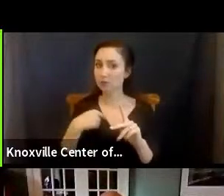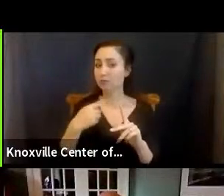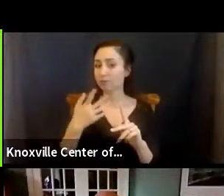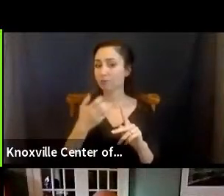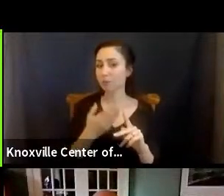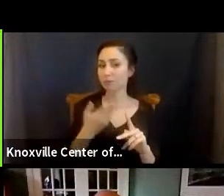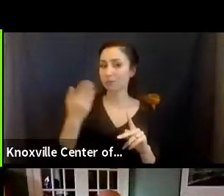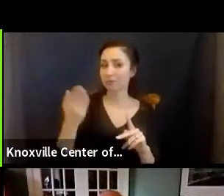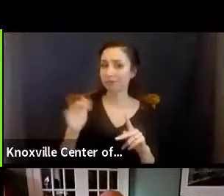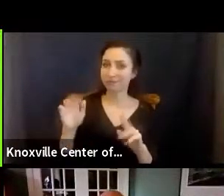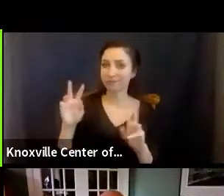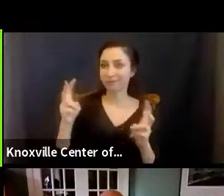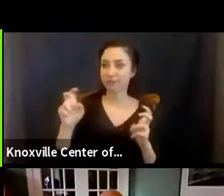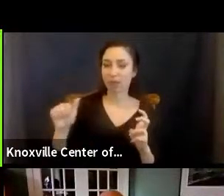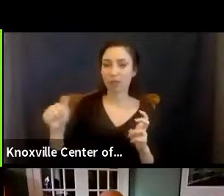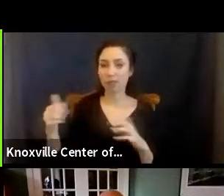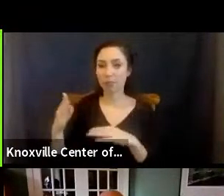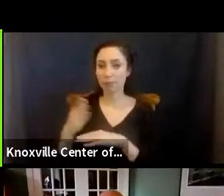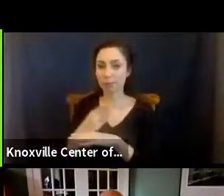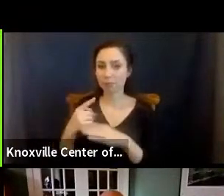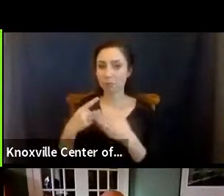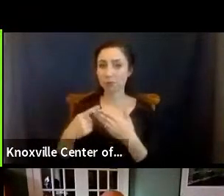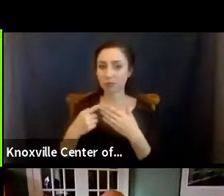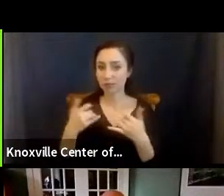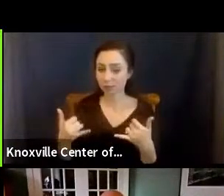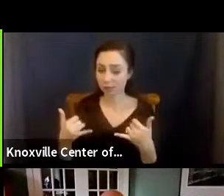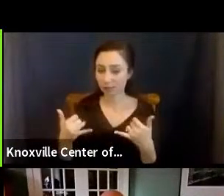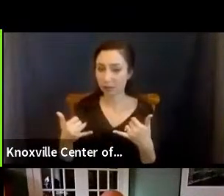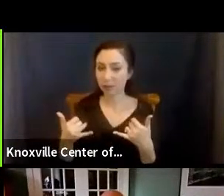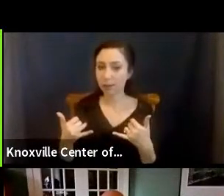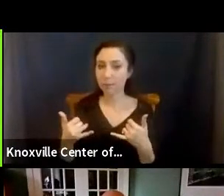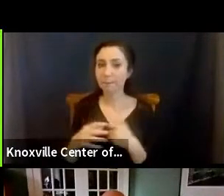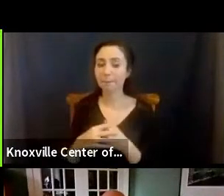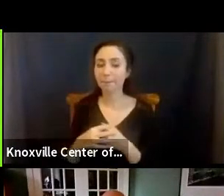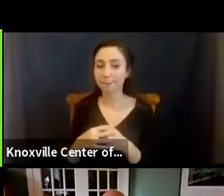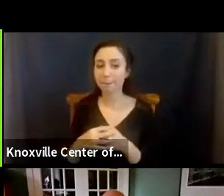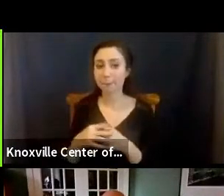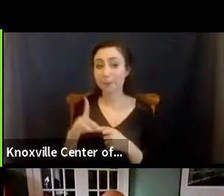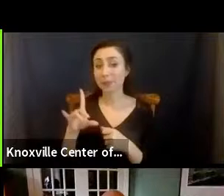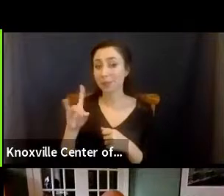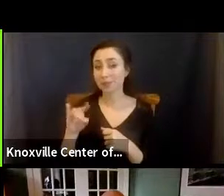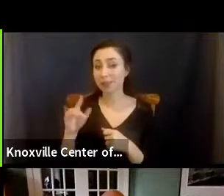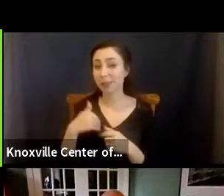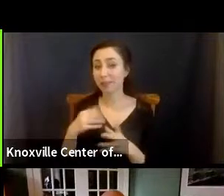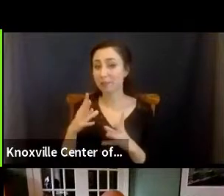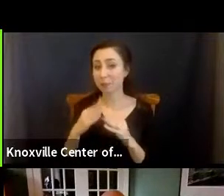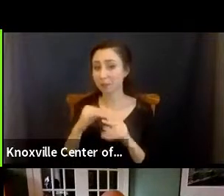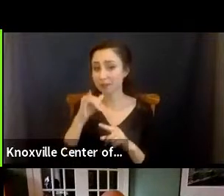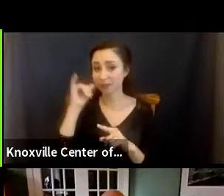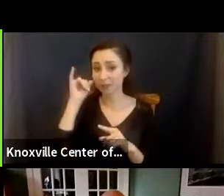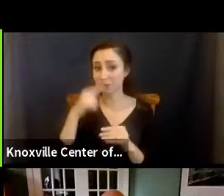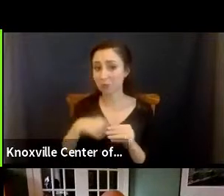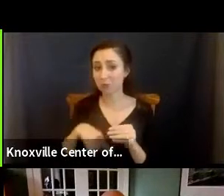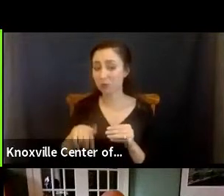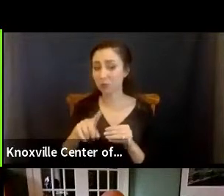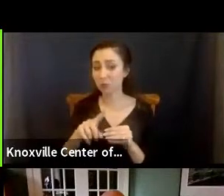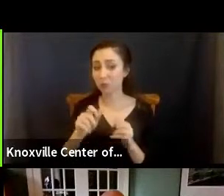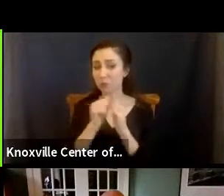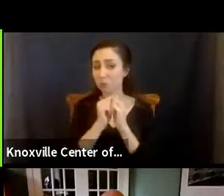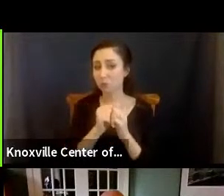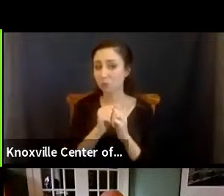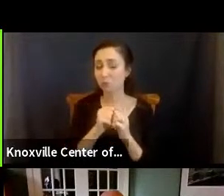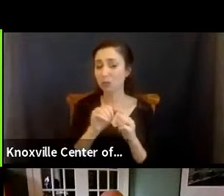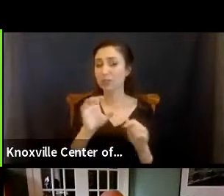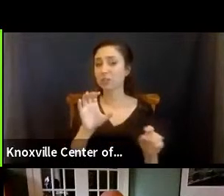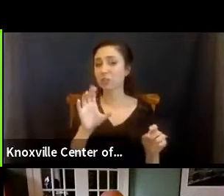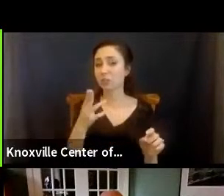other business, but we seem to be talking about it now. We did have a meeting yesterday with Chancellor Plowman and